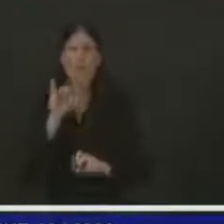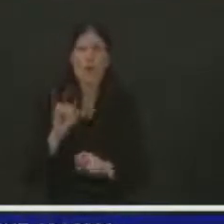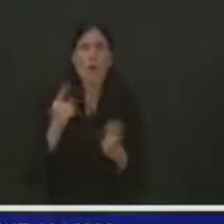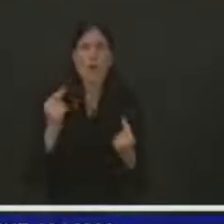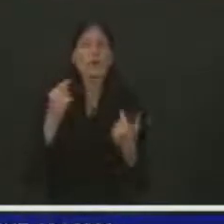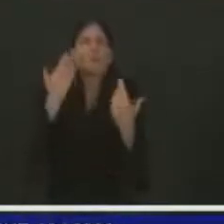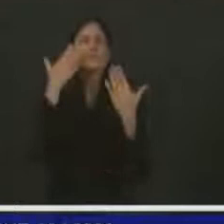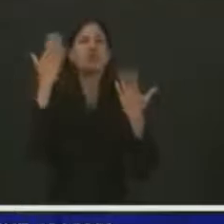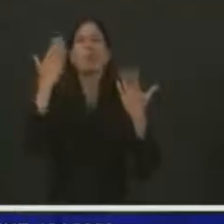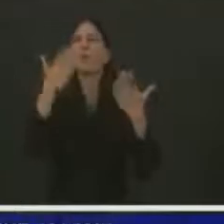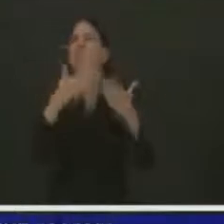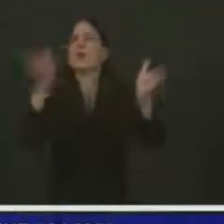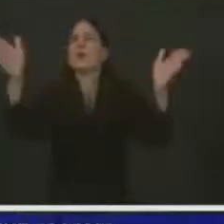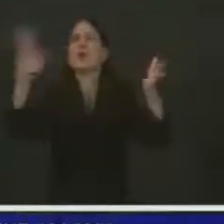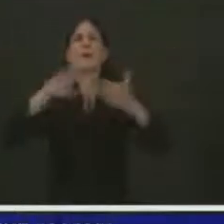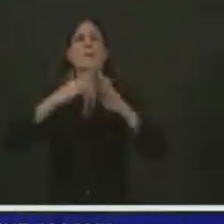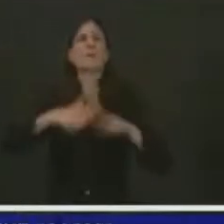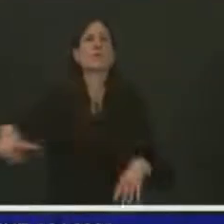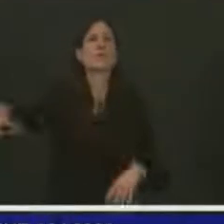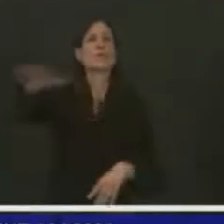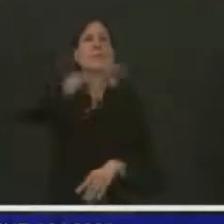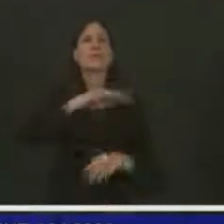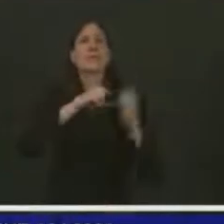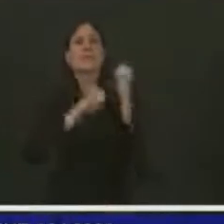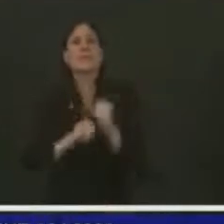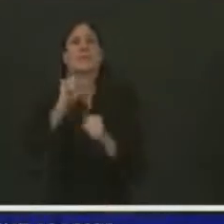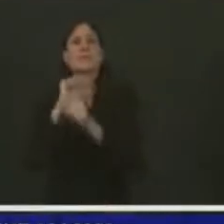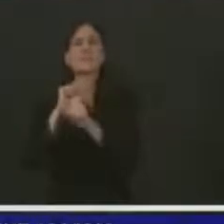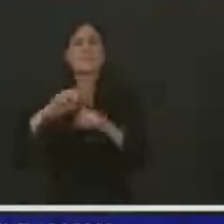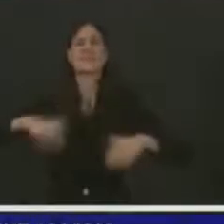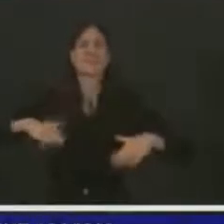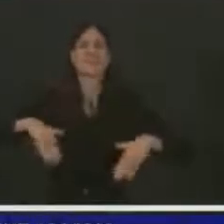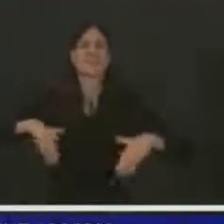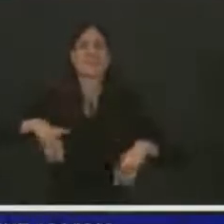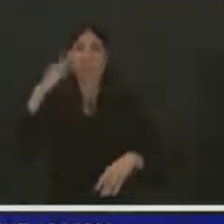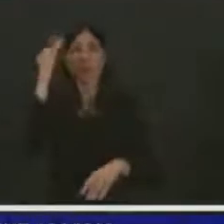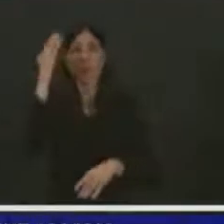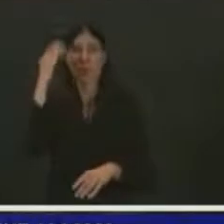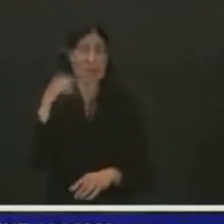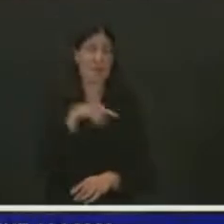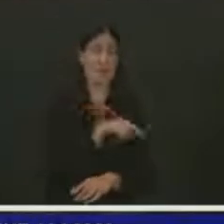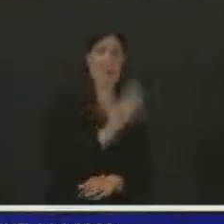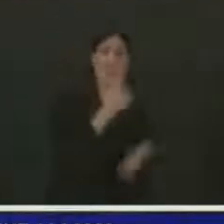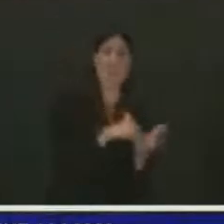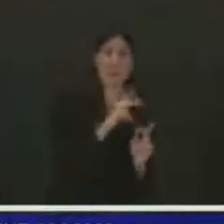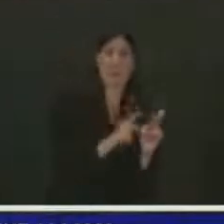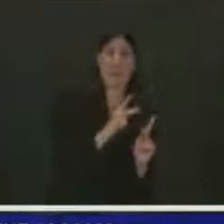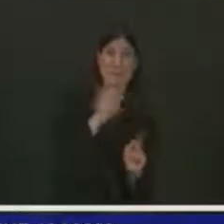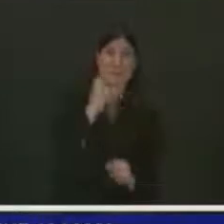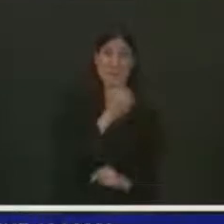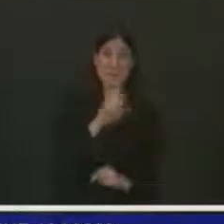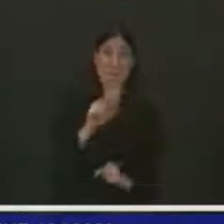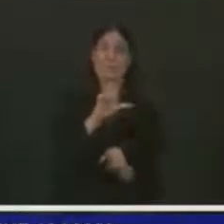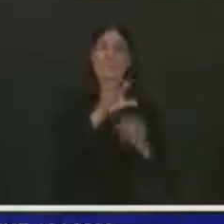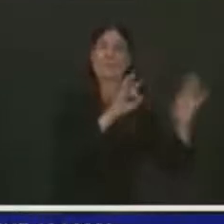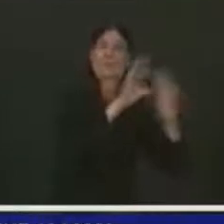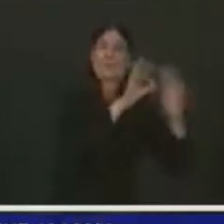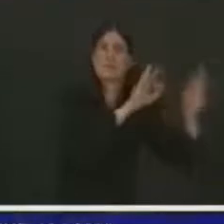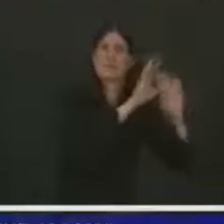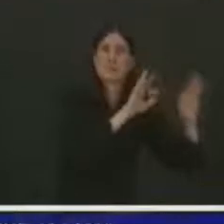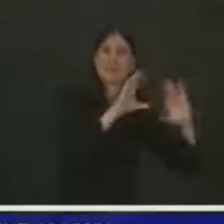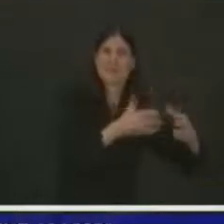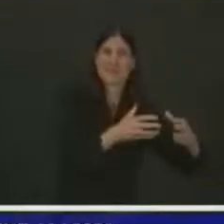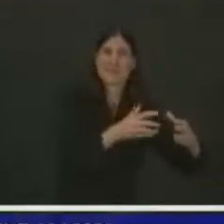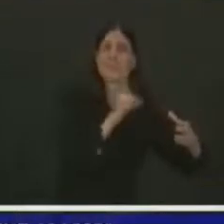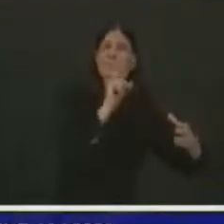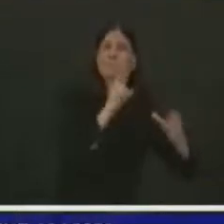and what that means for protection with going forward. From a supply standpoint in the future, I think that that will be less